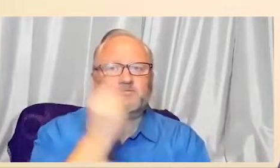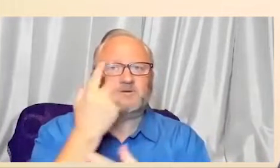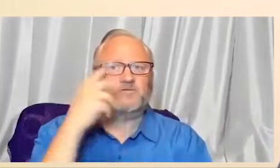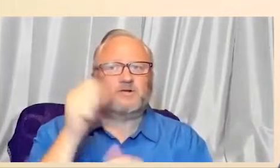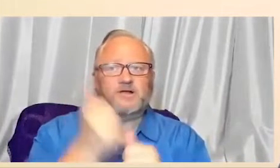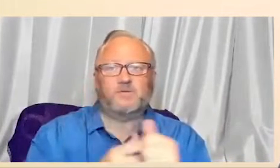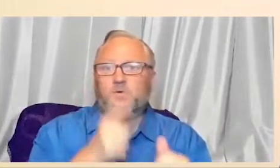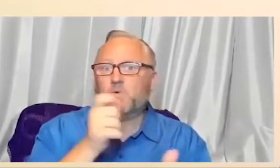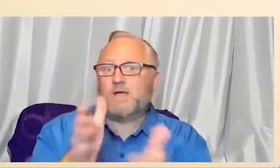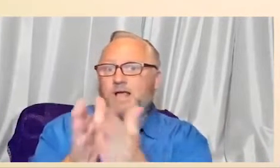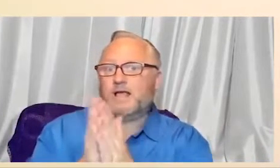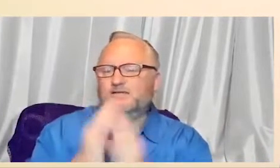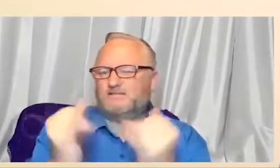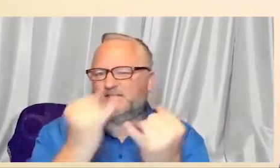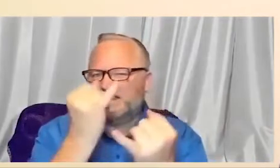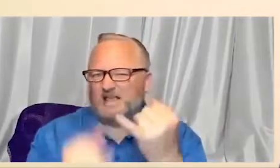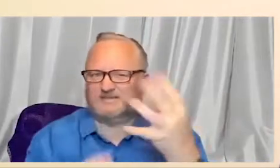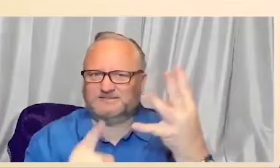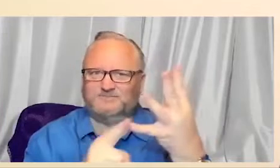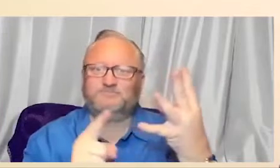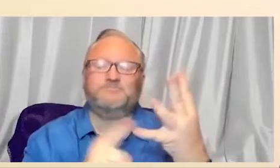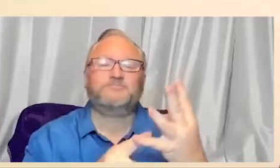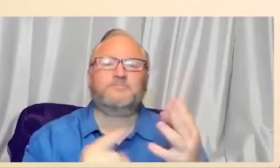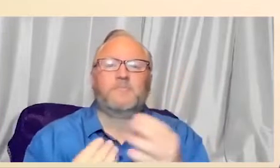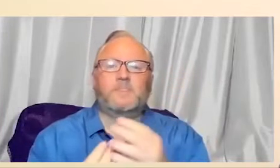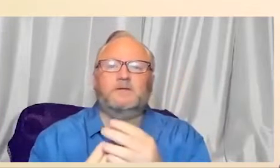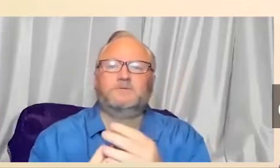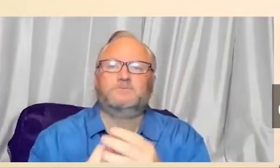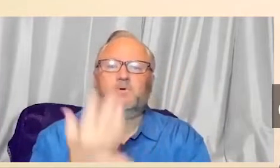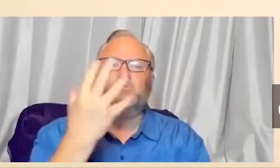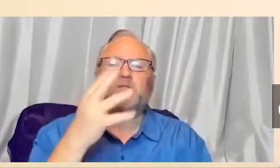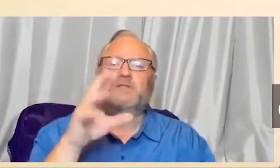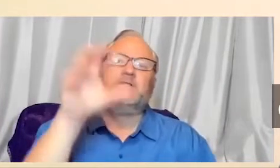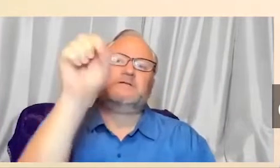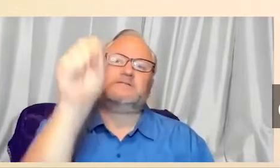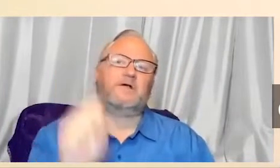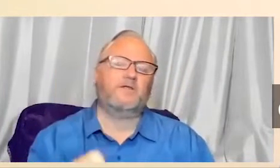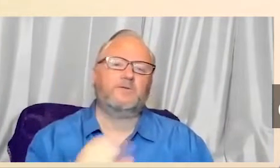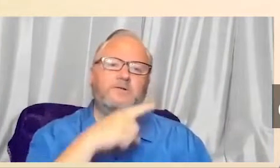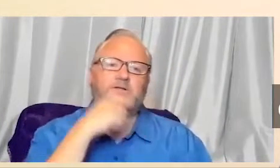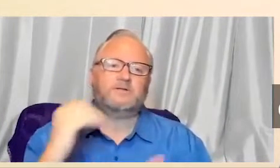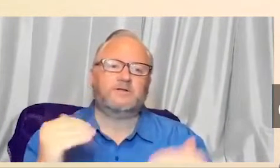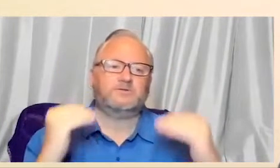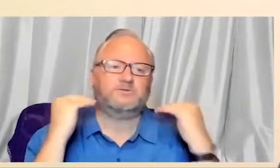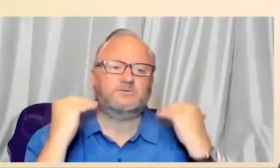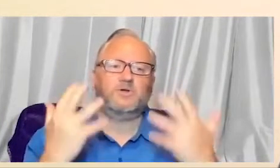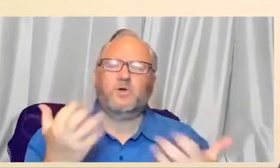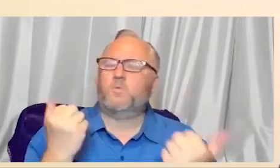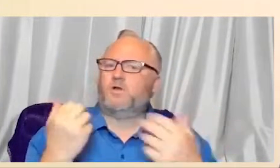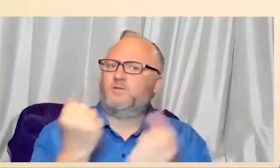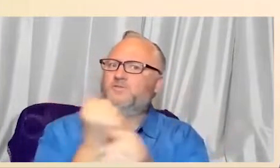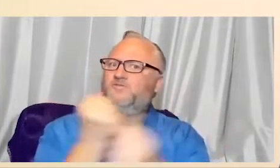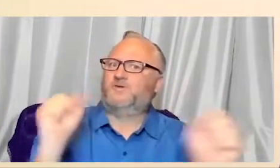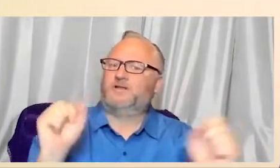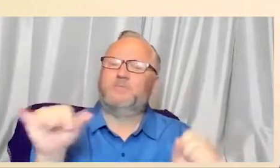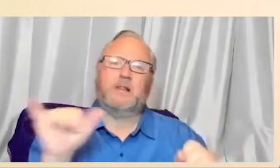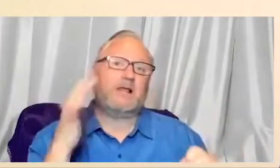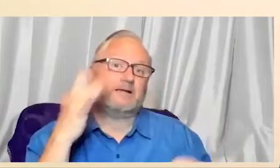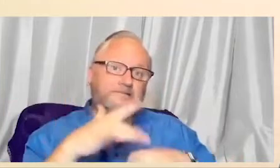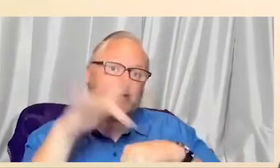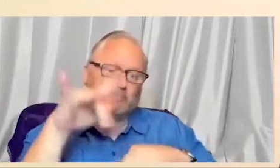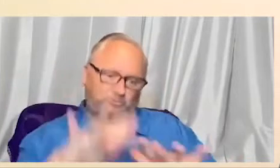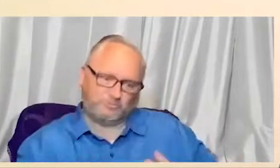ask. Finally, the fourth sprang up in the deserts of the south, demanding freedom to shimmer like diamonds and welcome all who